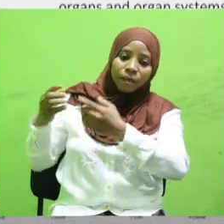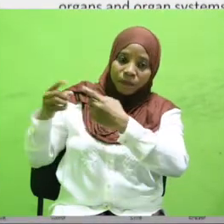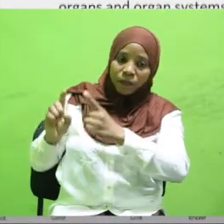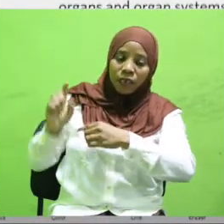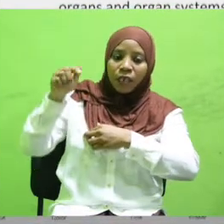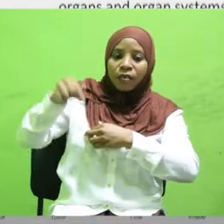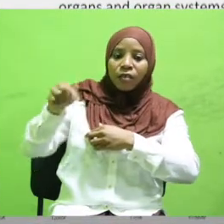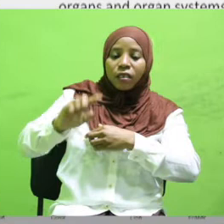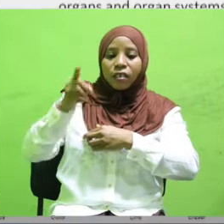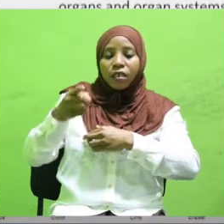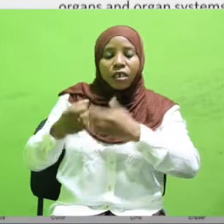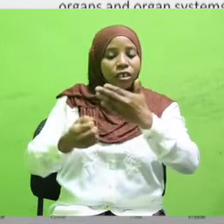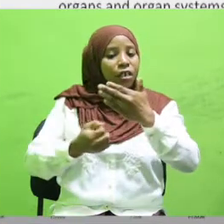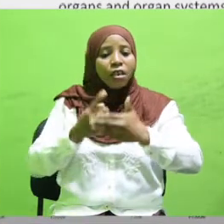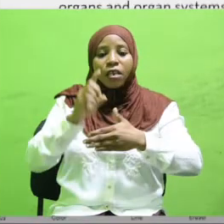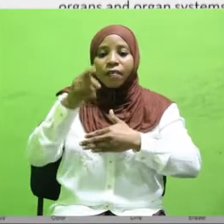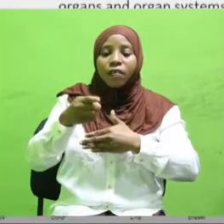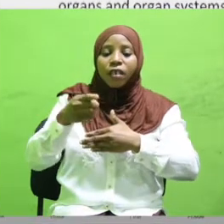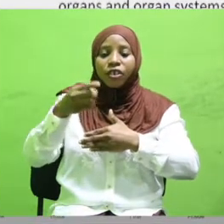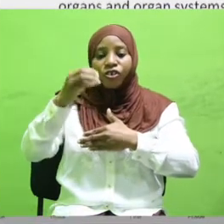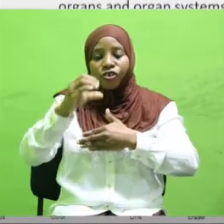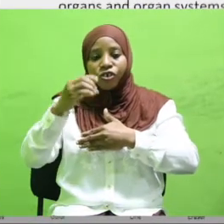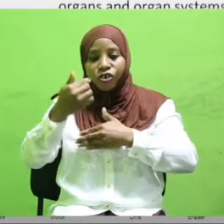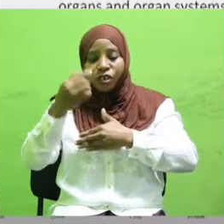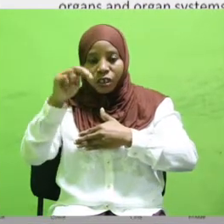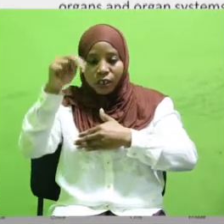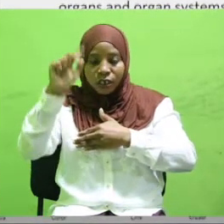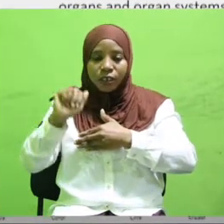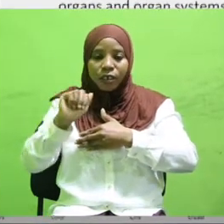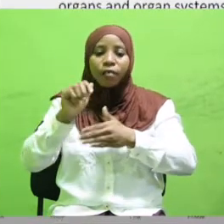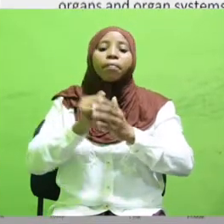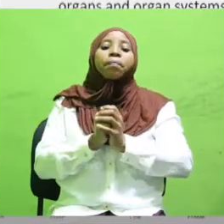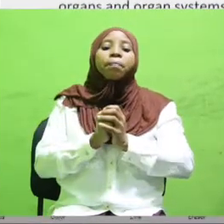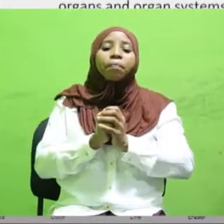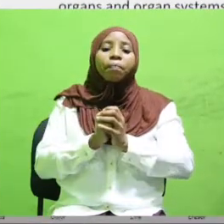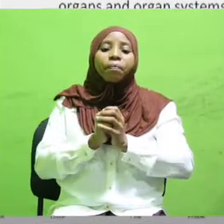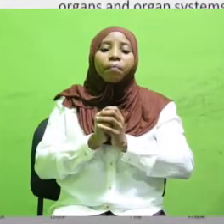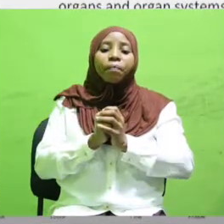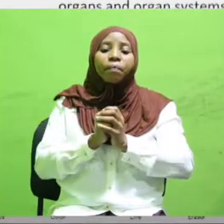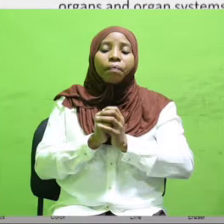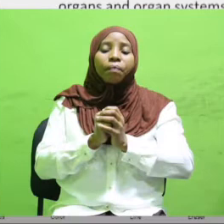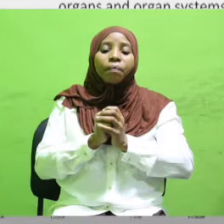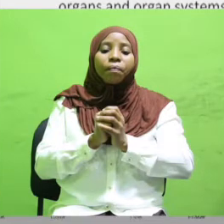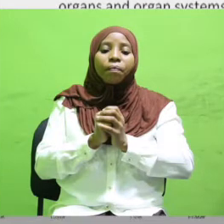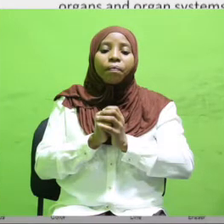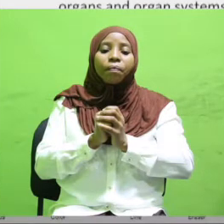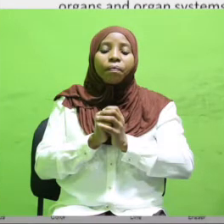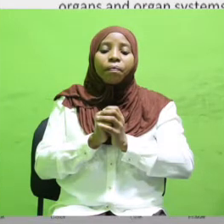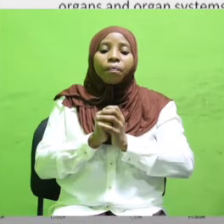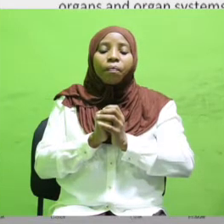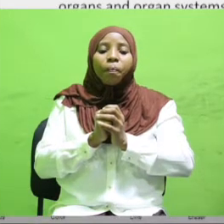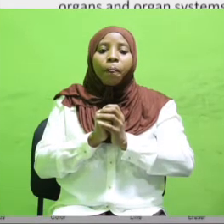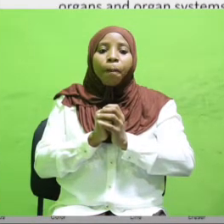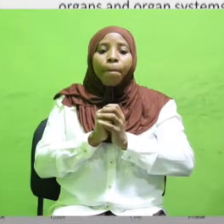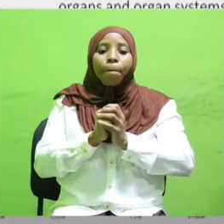of chitin. Chitin is what we would call a mixture between a carbohydrate and protein.